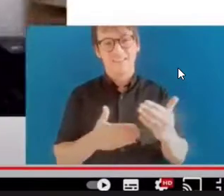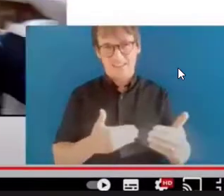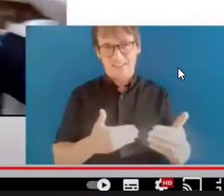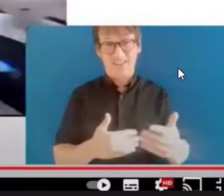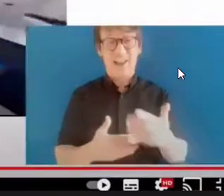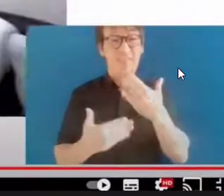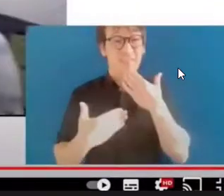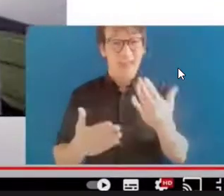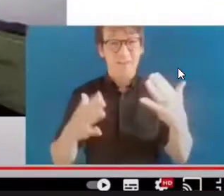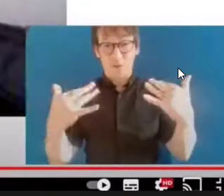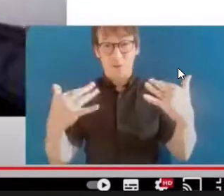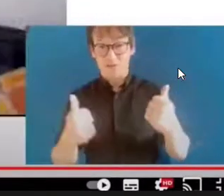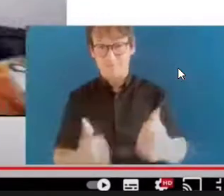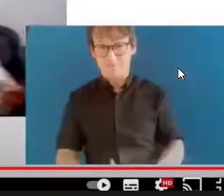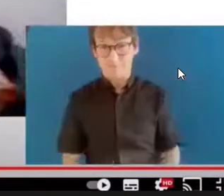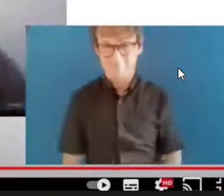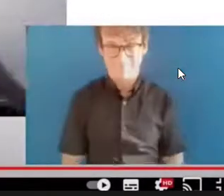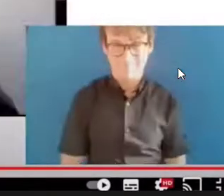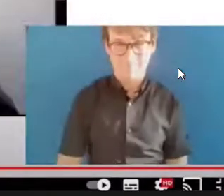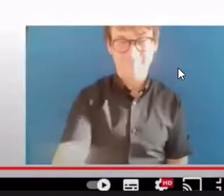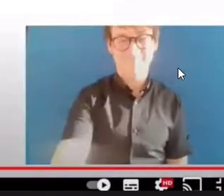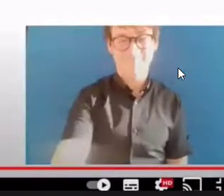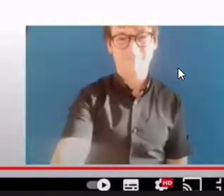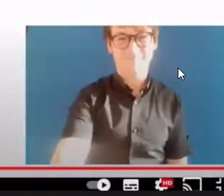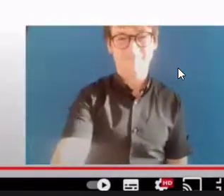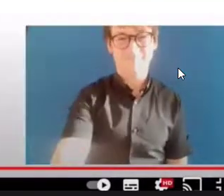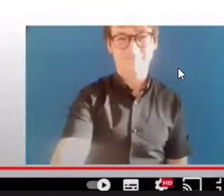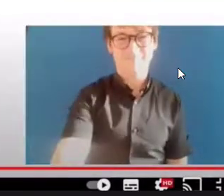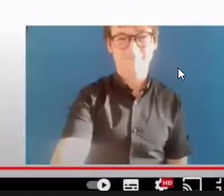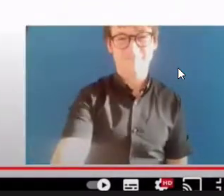Thank you for joining me today. Bye-bye.